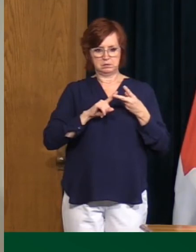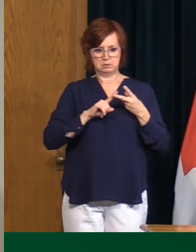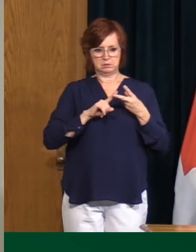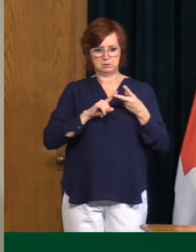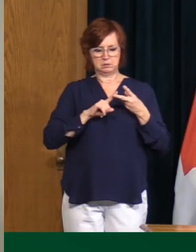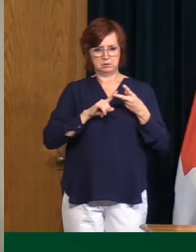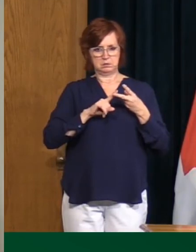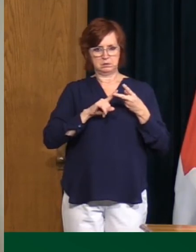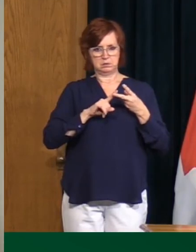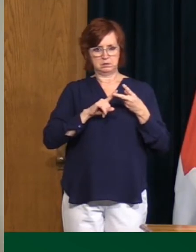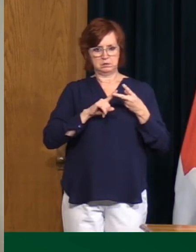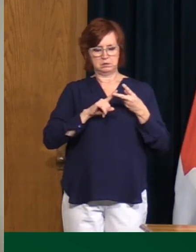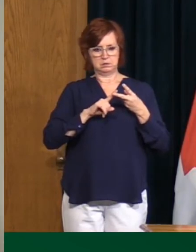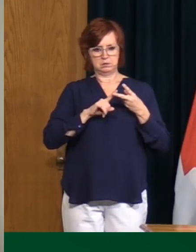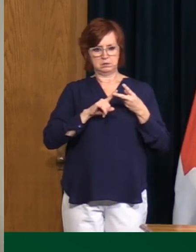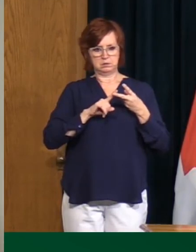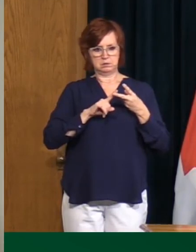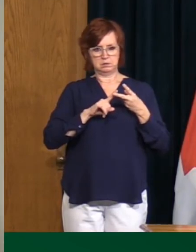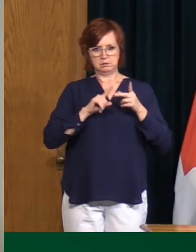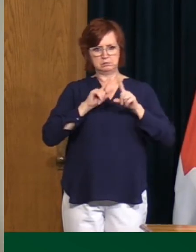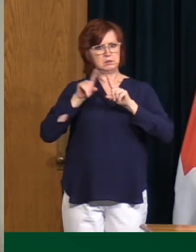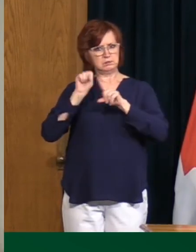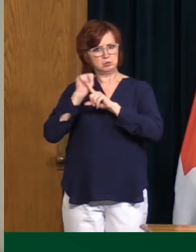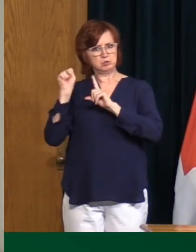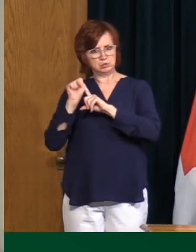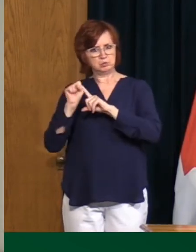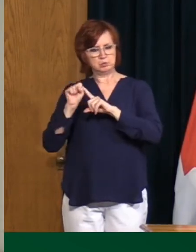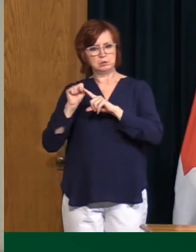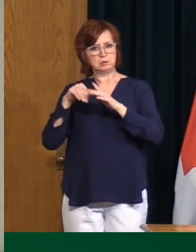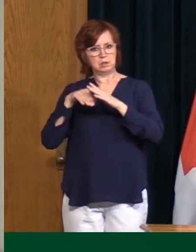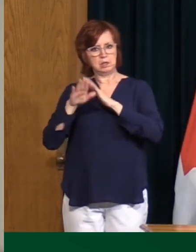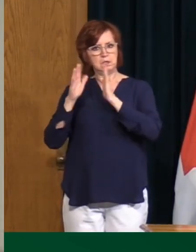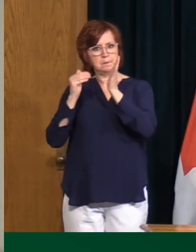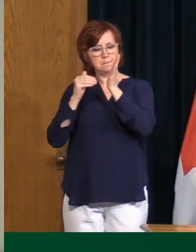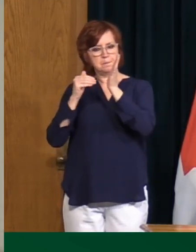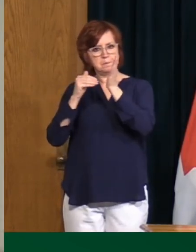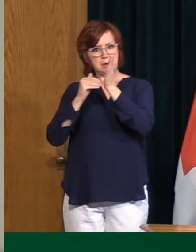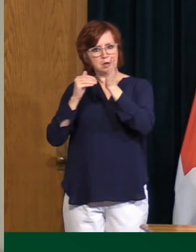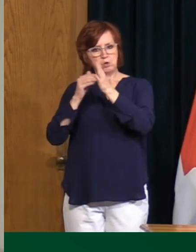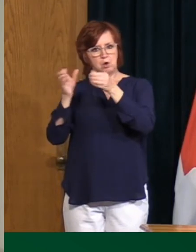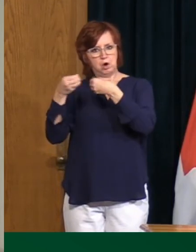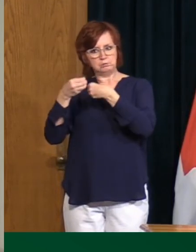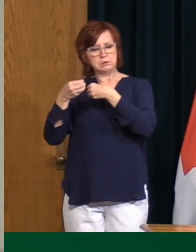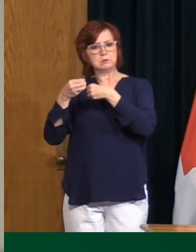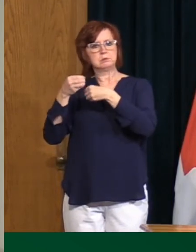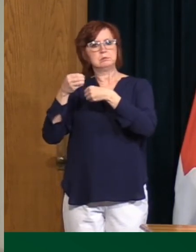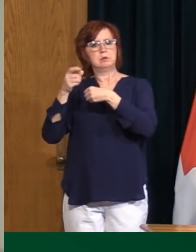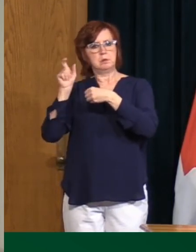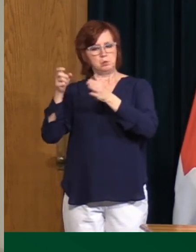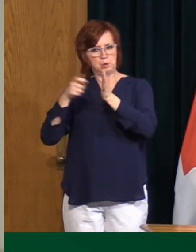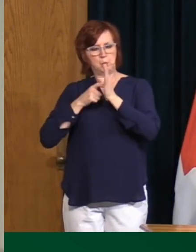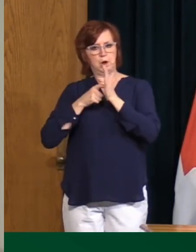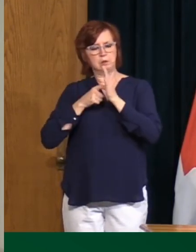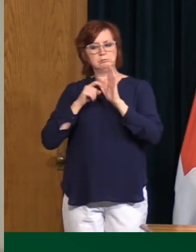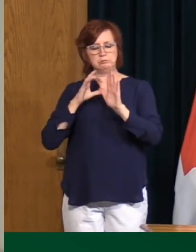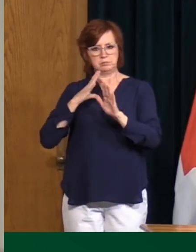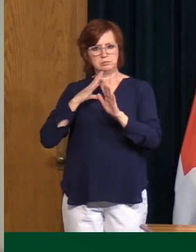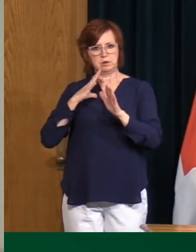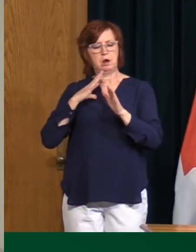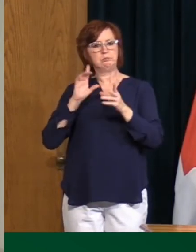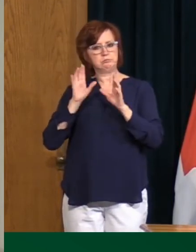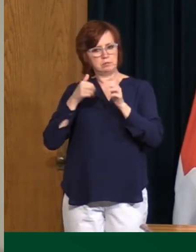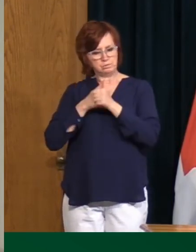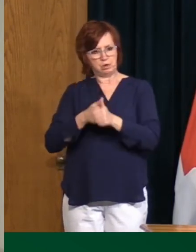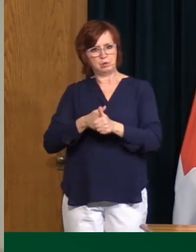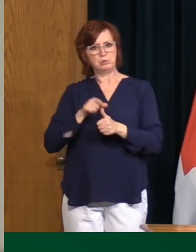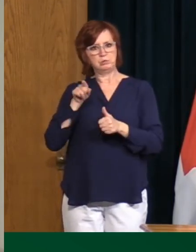when we're going to certain environments where some medical services are being required to come wearing a mask. And then I think it's very important to comply